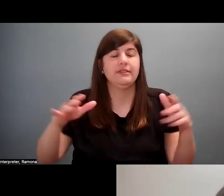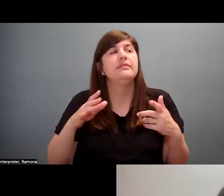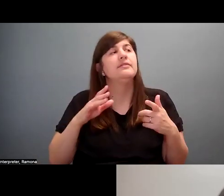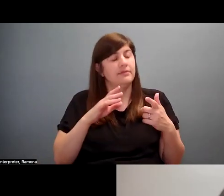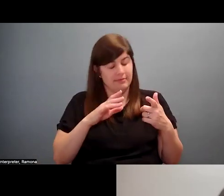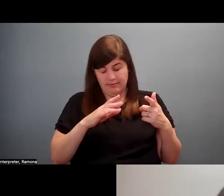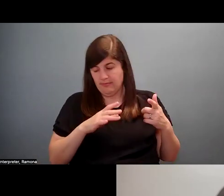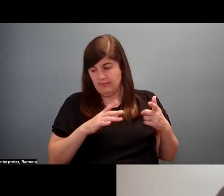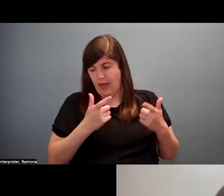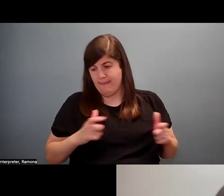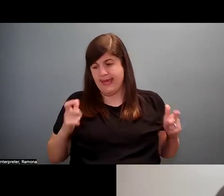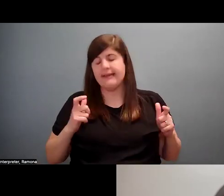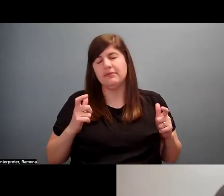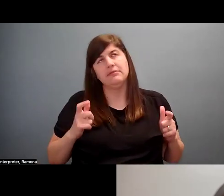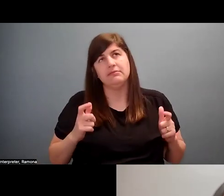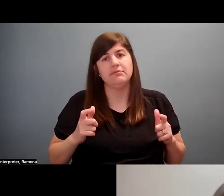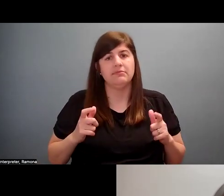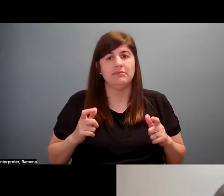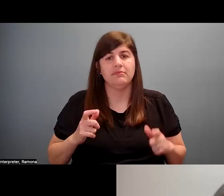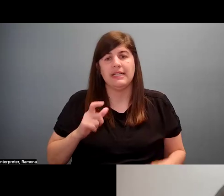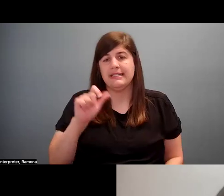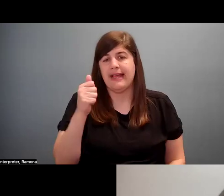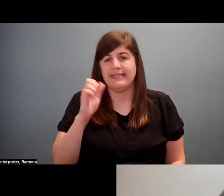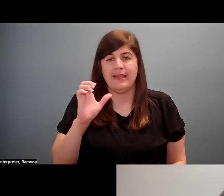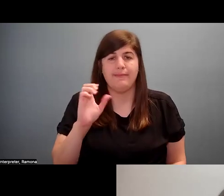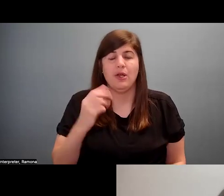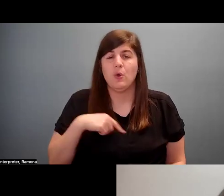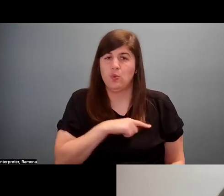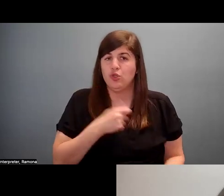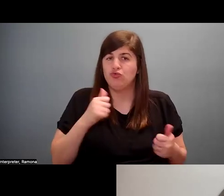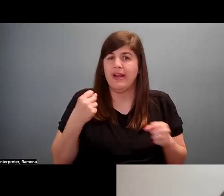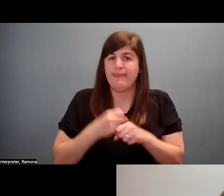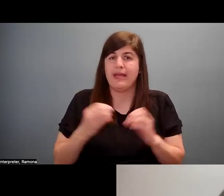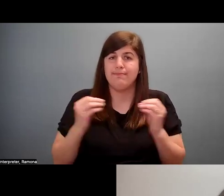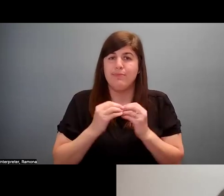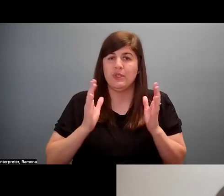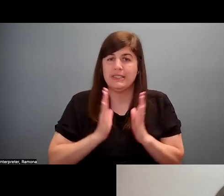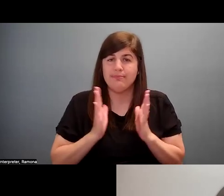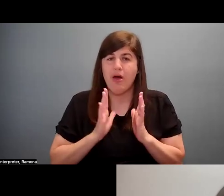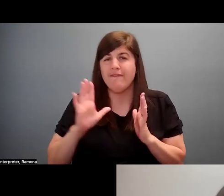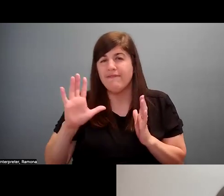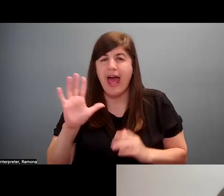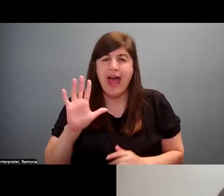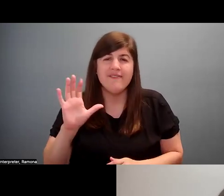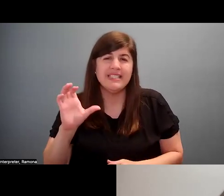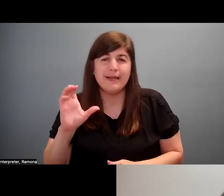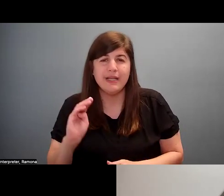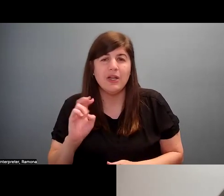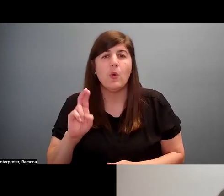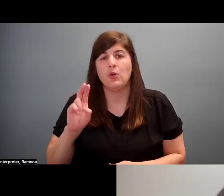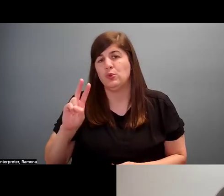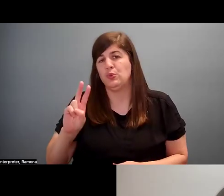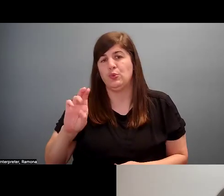Right now, they're about 10 Okay. centimeters. We're trying to make them even smaller to be around 5 centimeters or